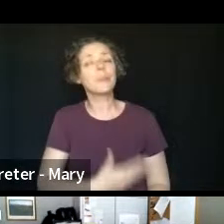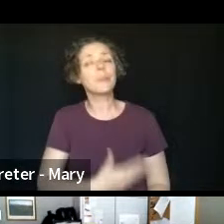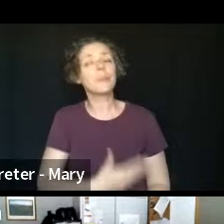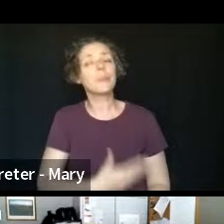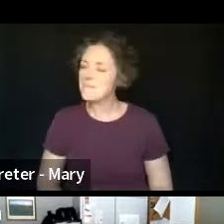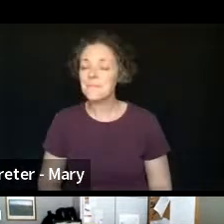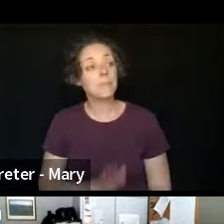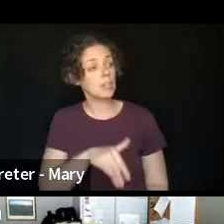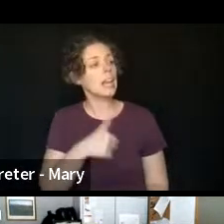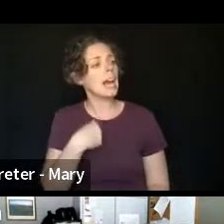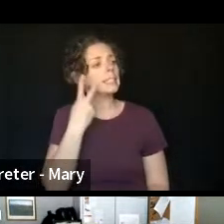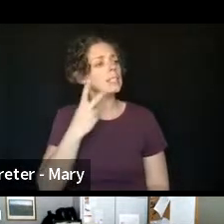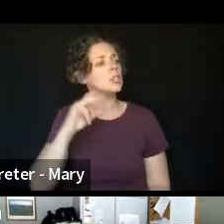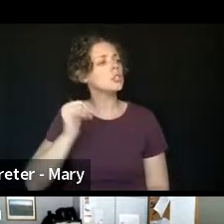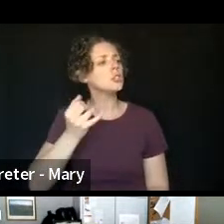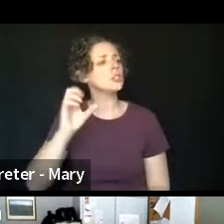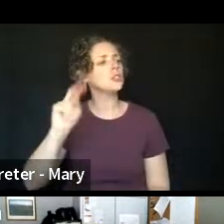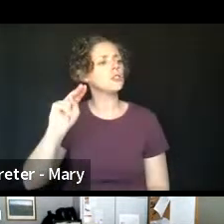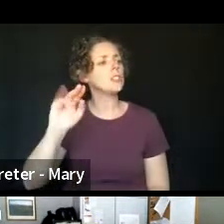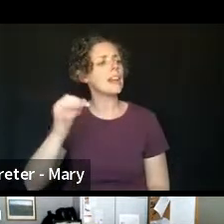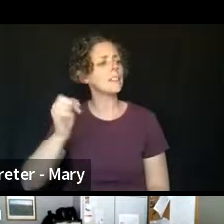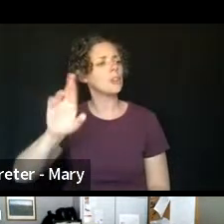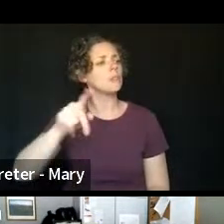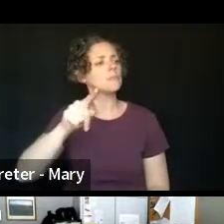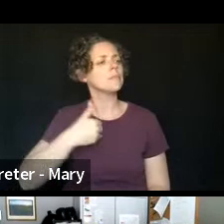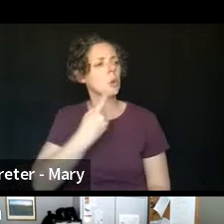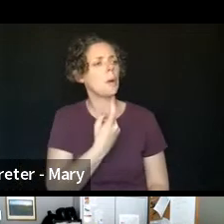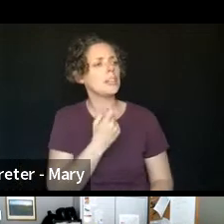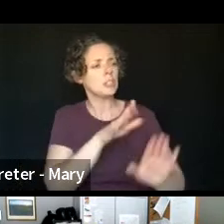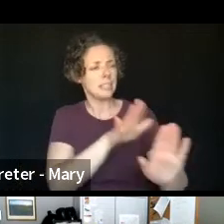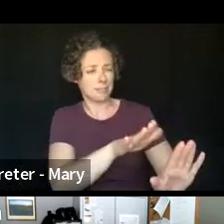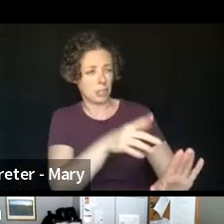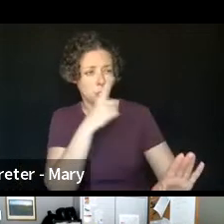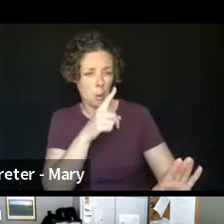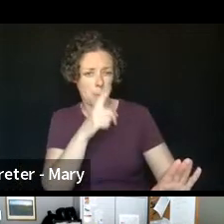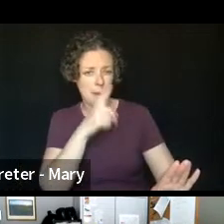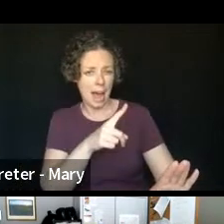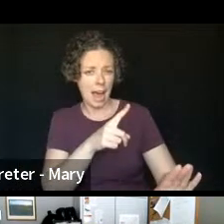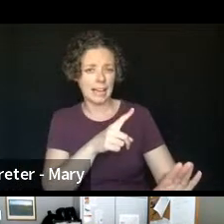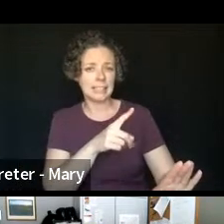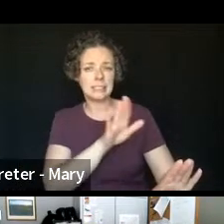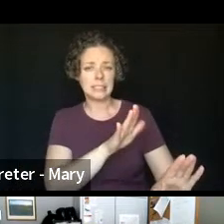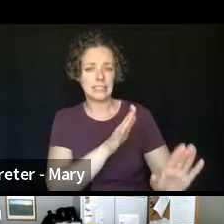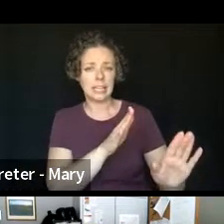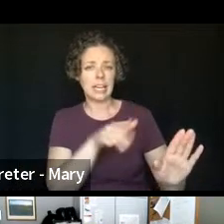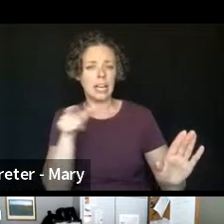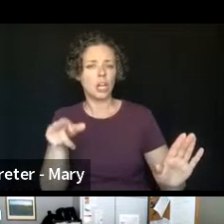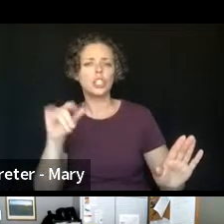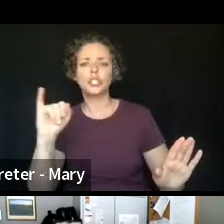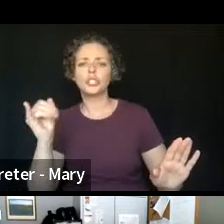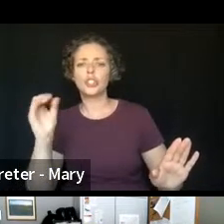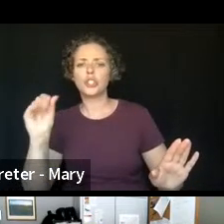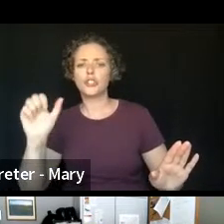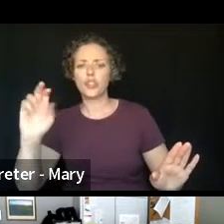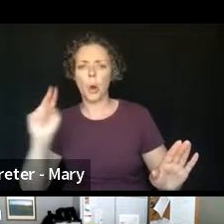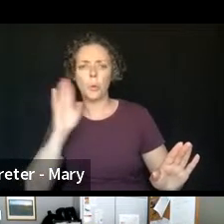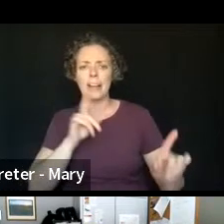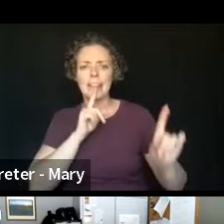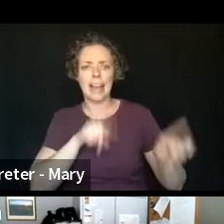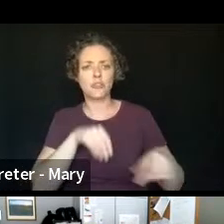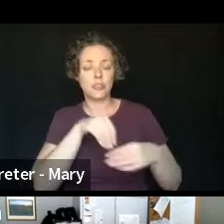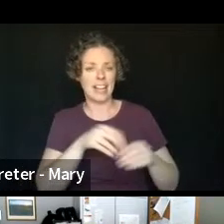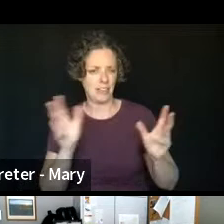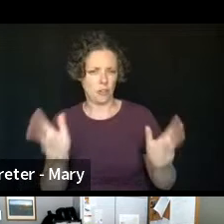I see, Jennifer, you have a question. Do you mind if Joan answers in the chat? And I hope it's going to come up during the